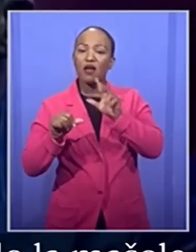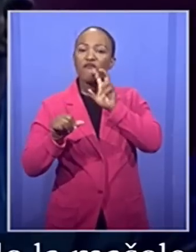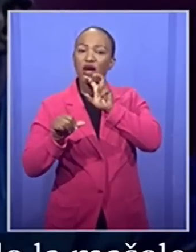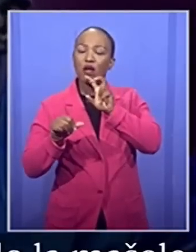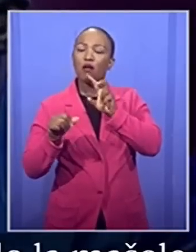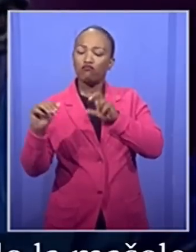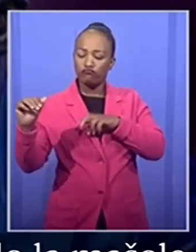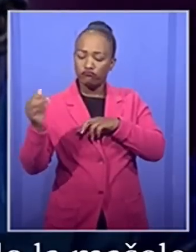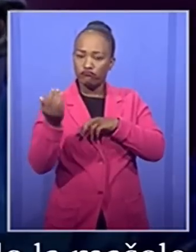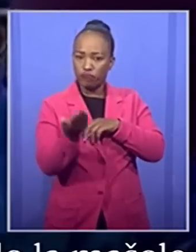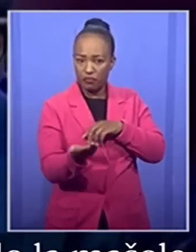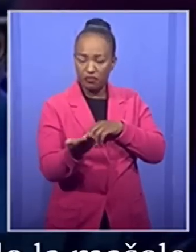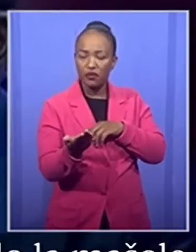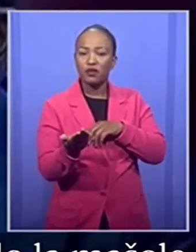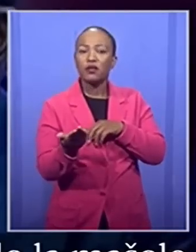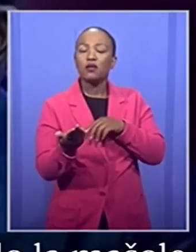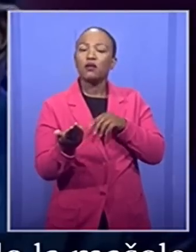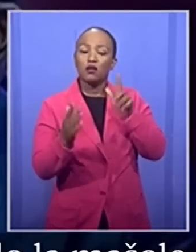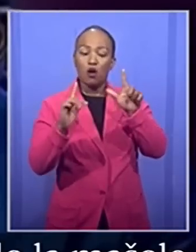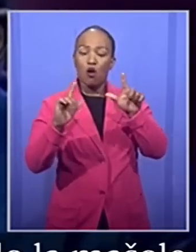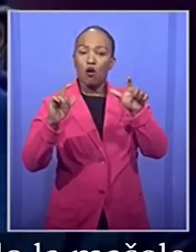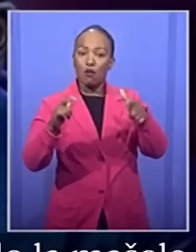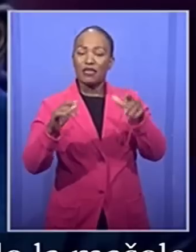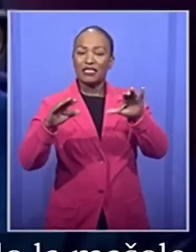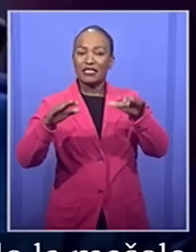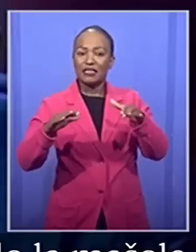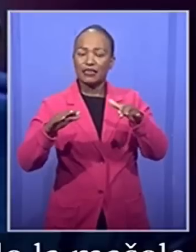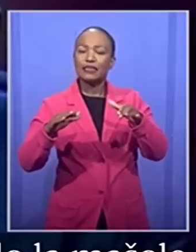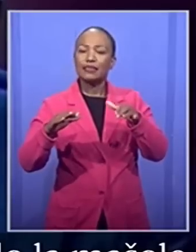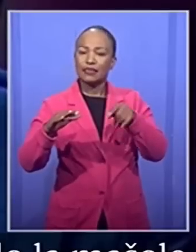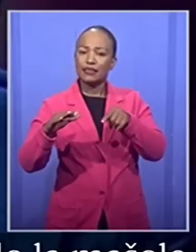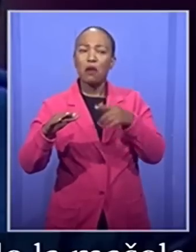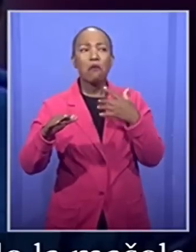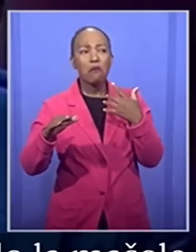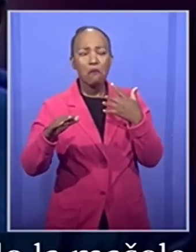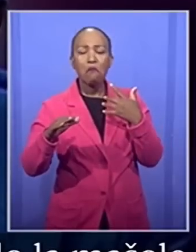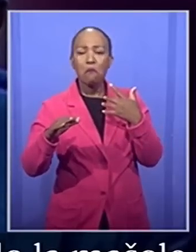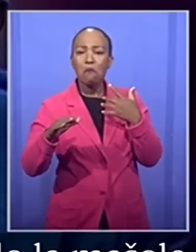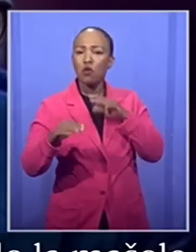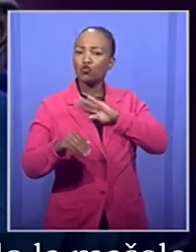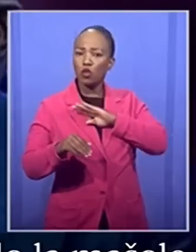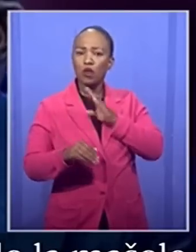the committee notes that the deployment has taken place,